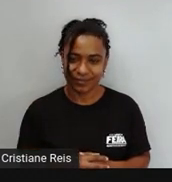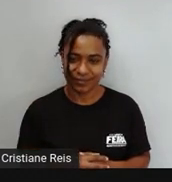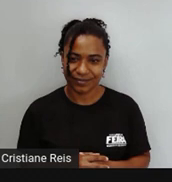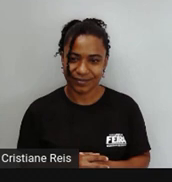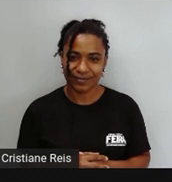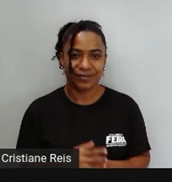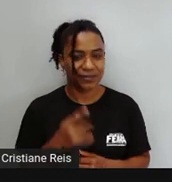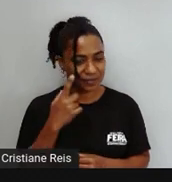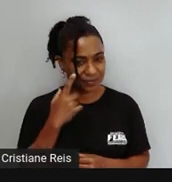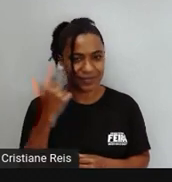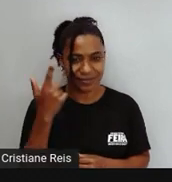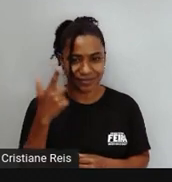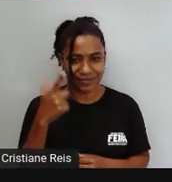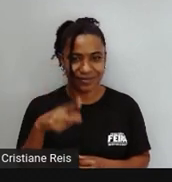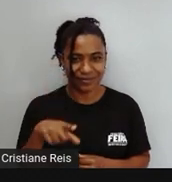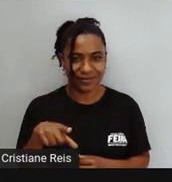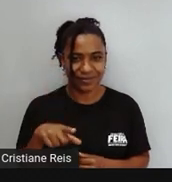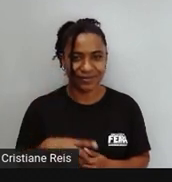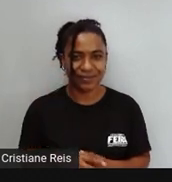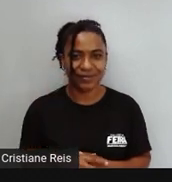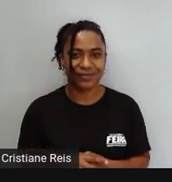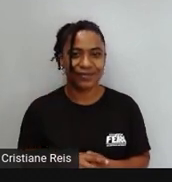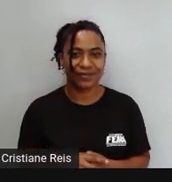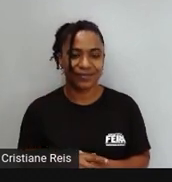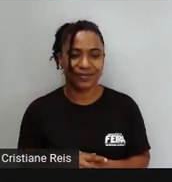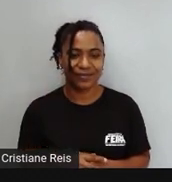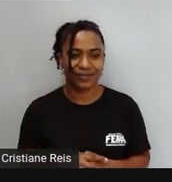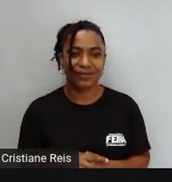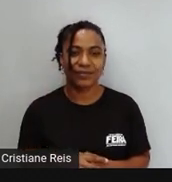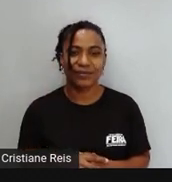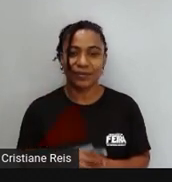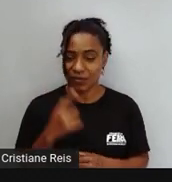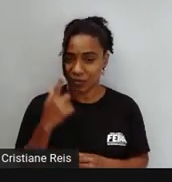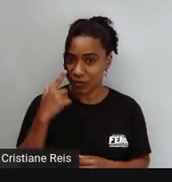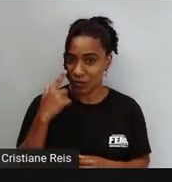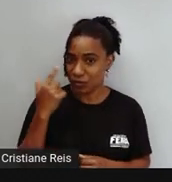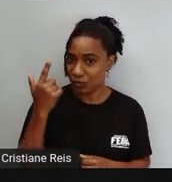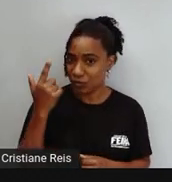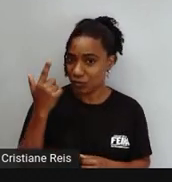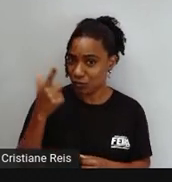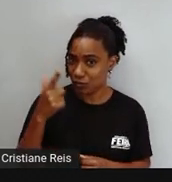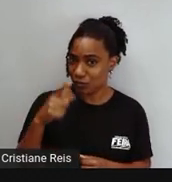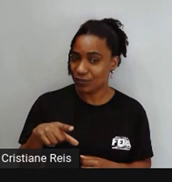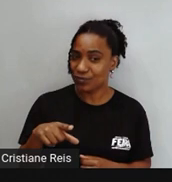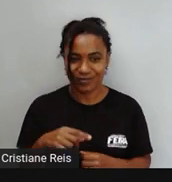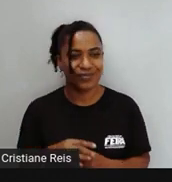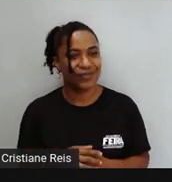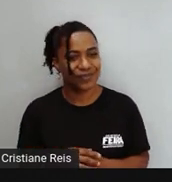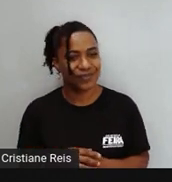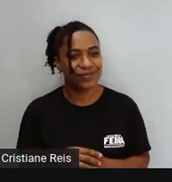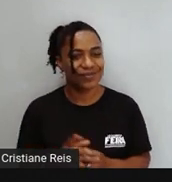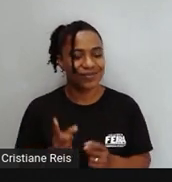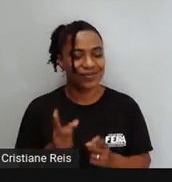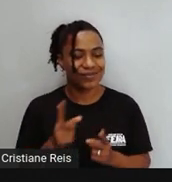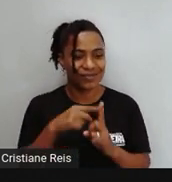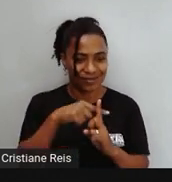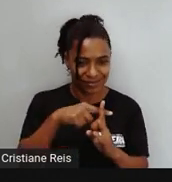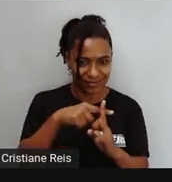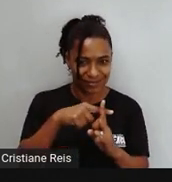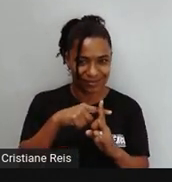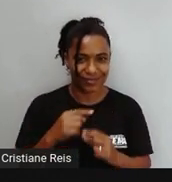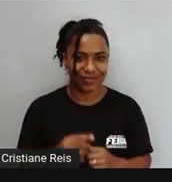Number two, addition two, né? Novamente uma adição. 4 plus